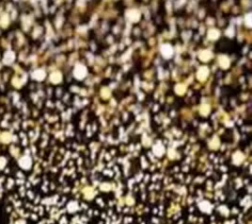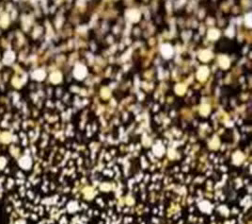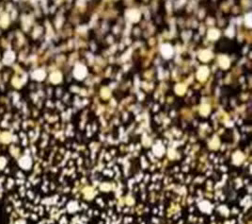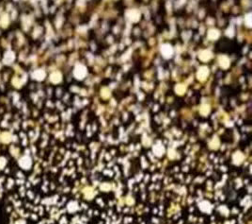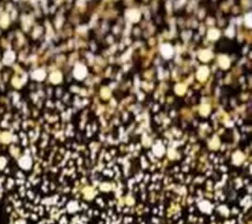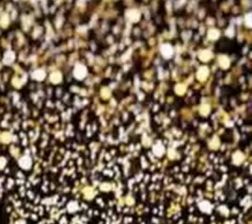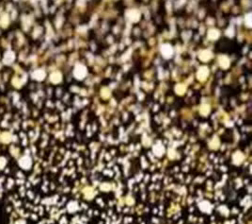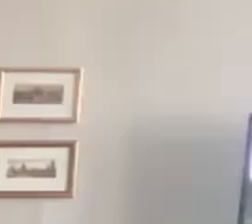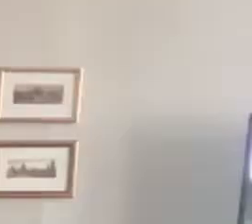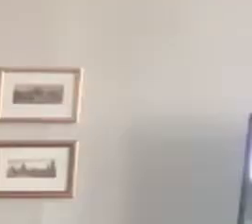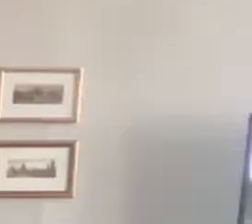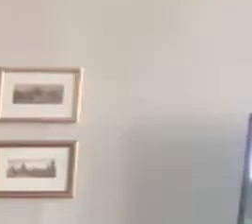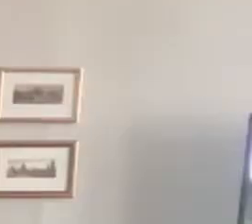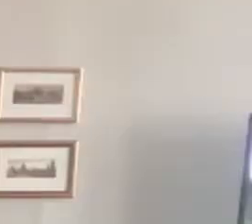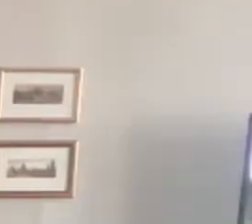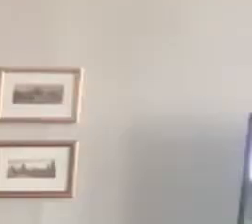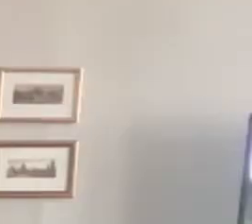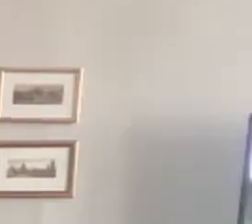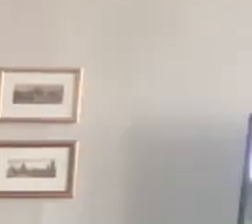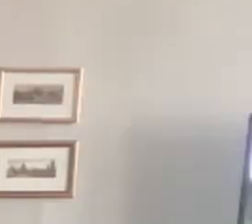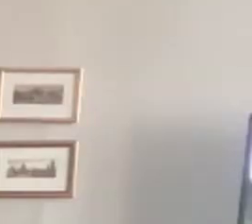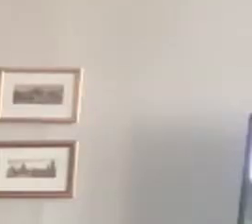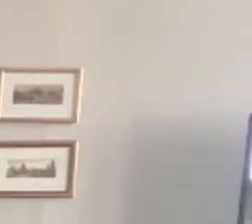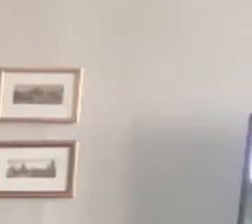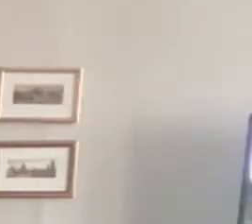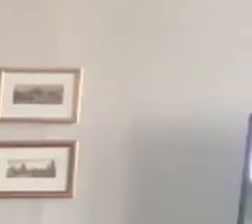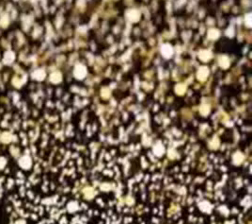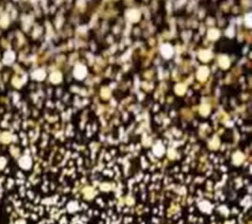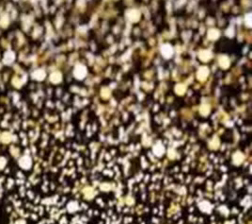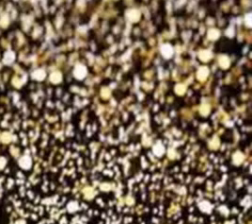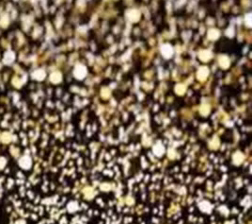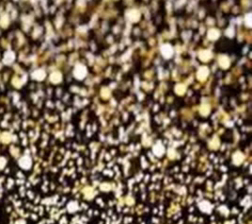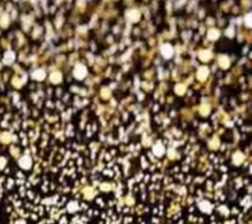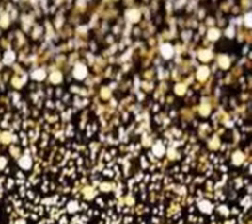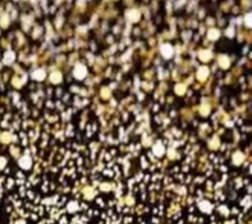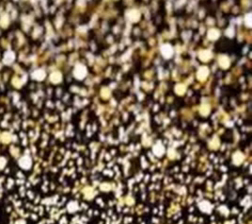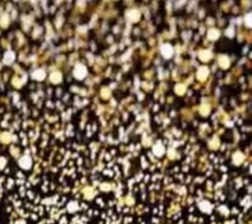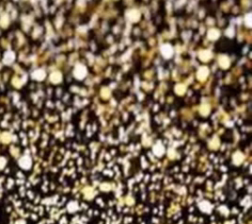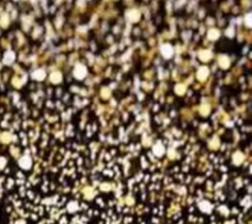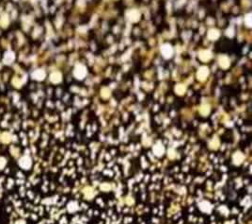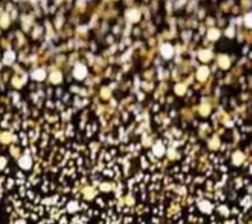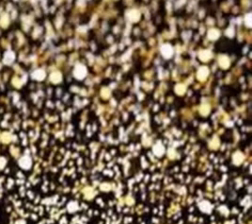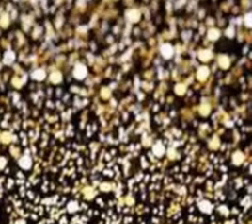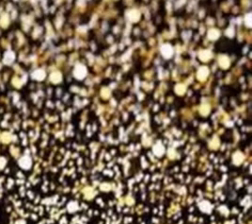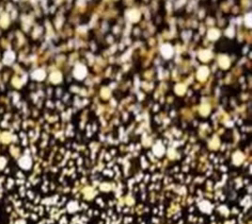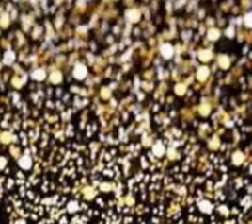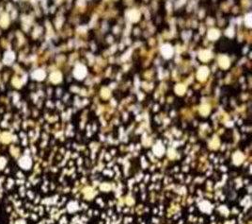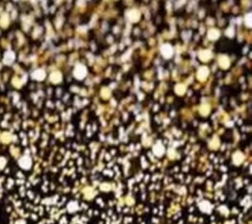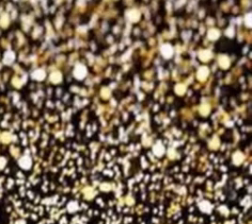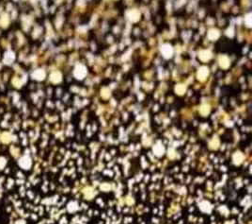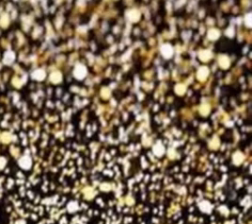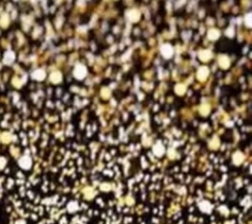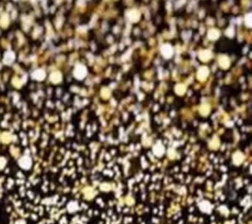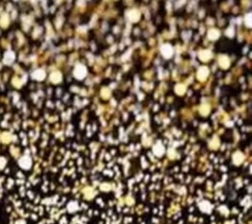Luke, I'll just mention something. So Luke and I met on another project that he